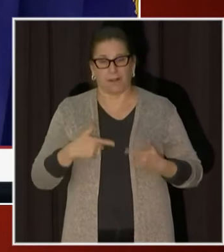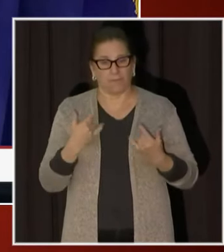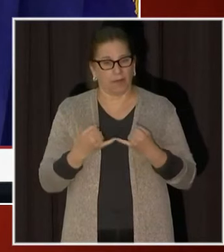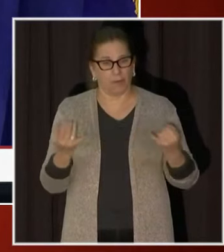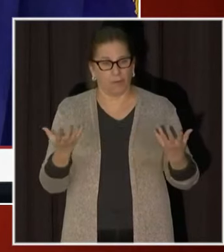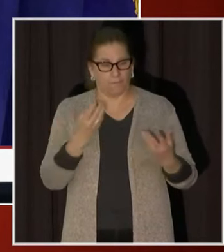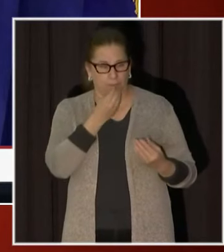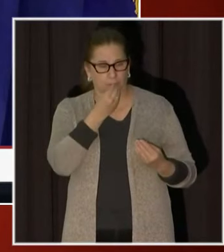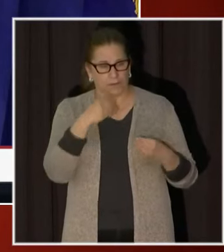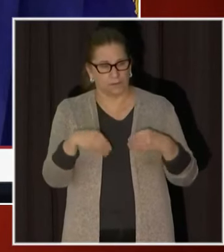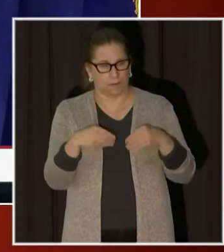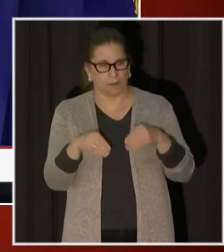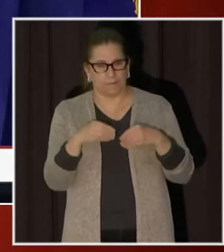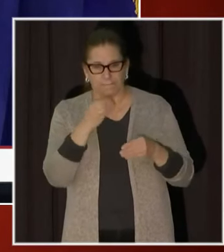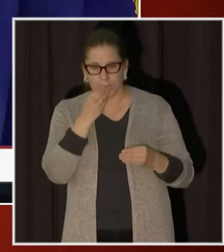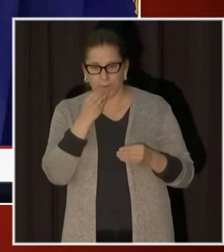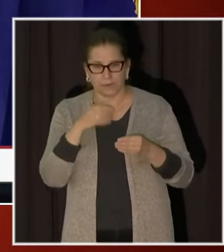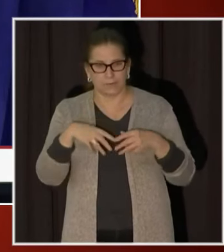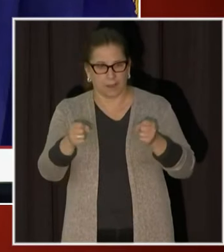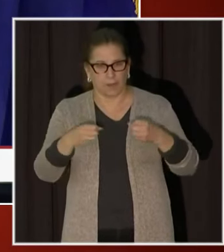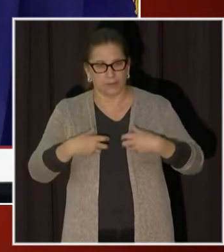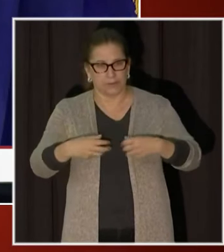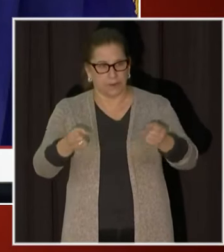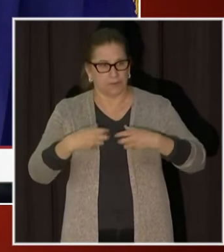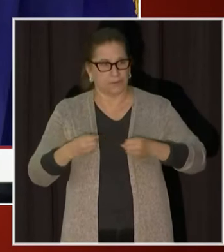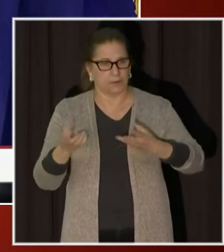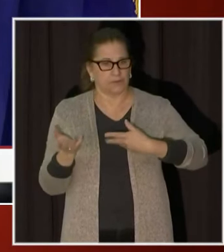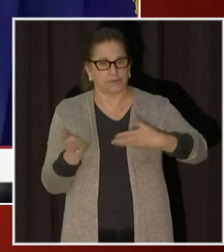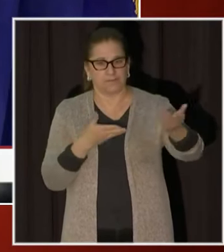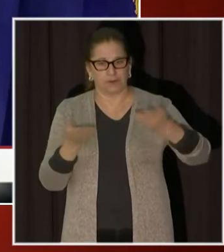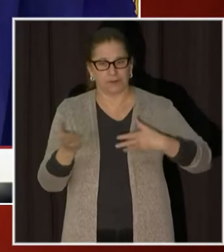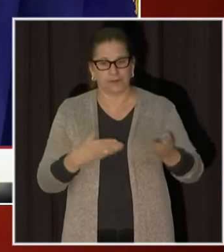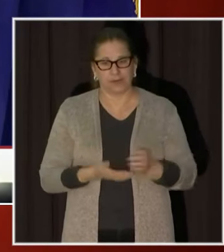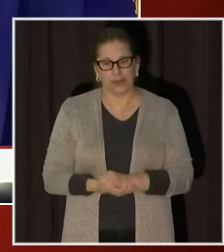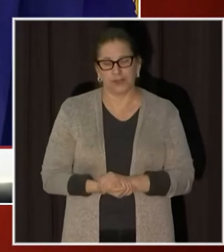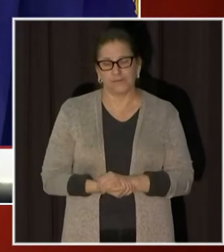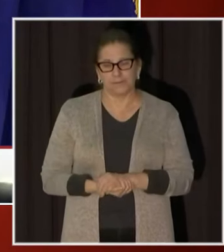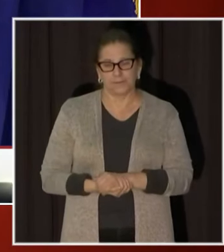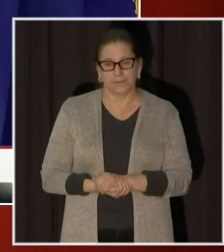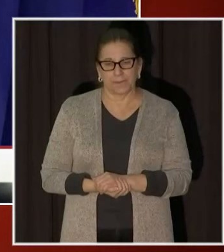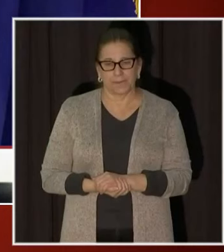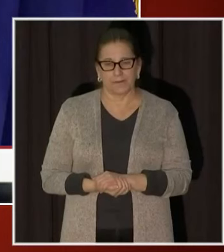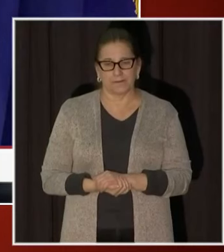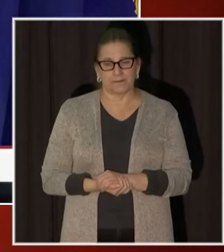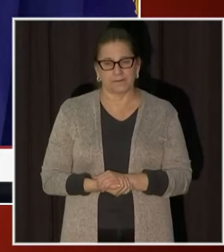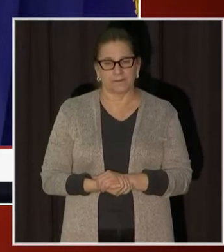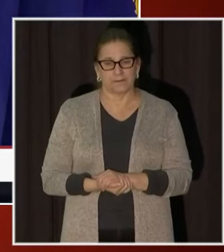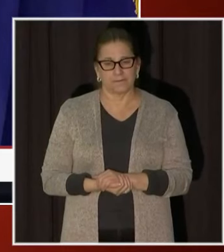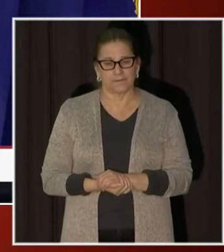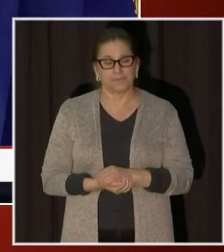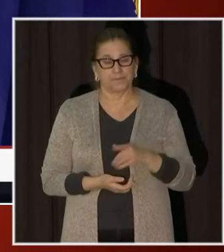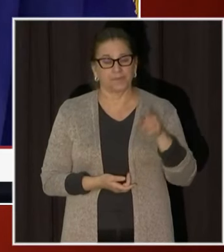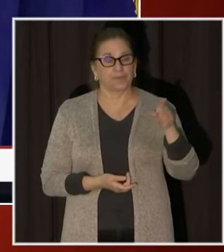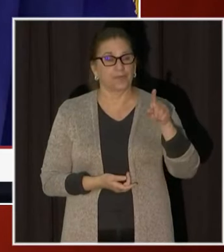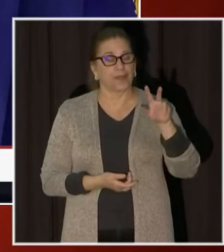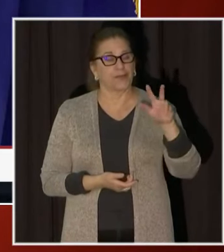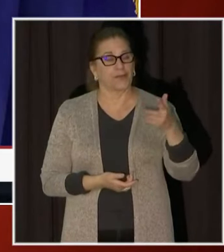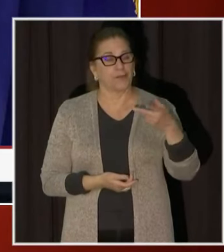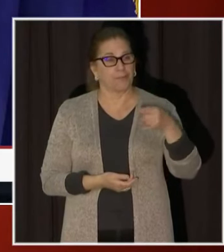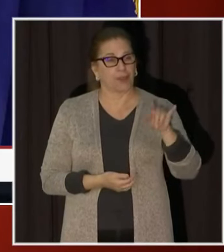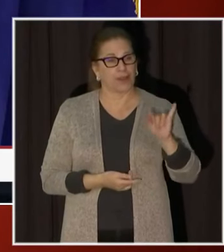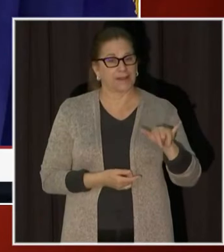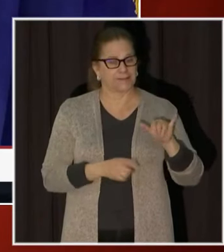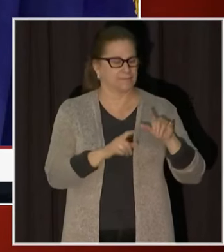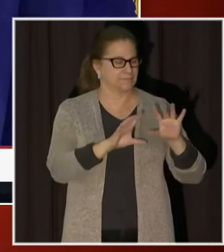basis. And as I indicated, what we're finding is that the third-party delivery services